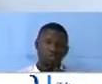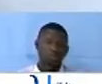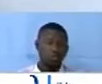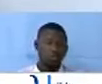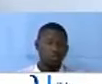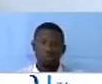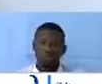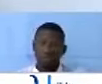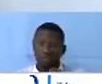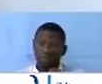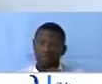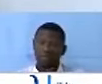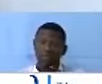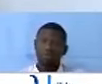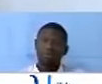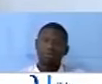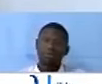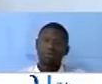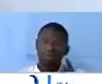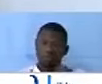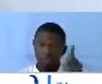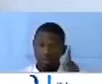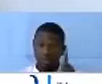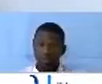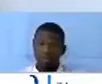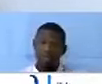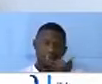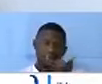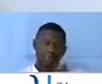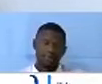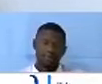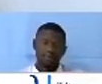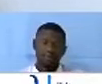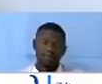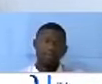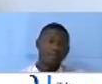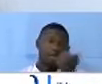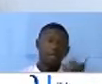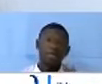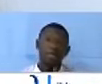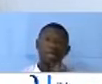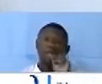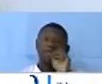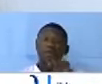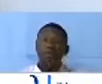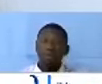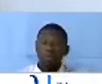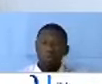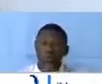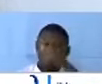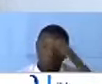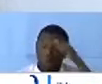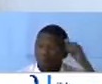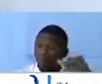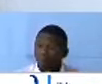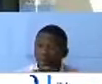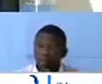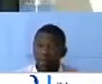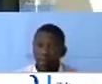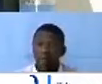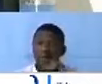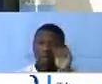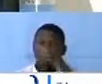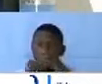Yes, correct. Waaw ñu la. Degal. And even your colleagues. Ñi nga xamné ñoom nga liggéey andor sax. Your